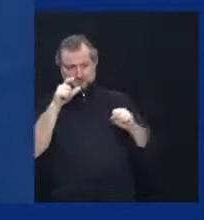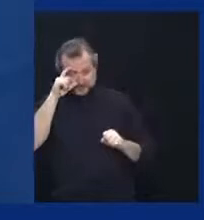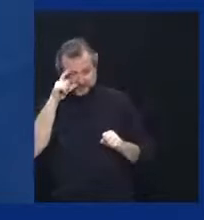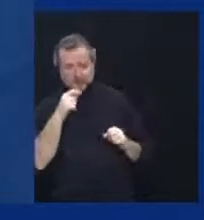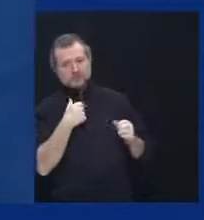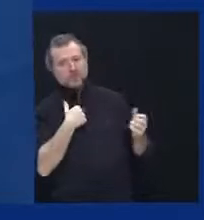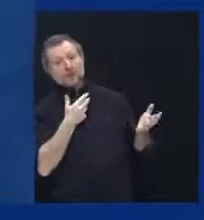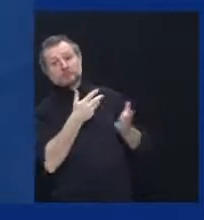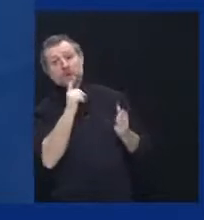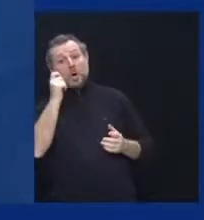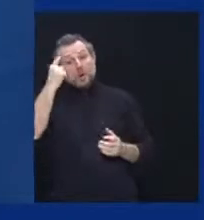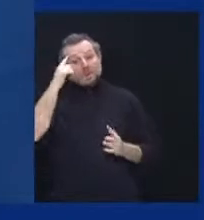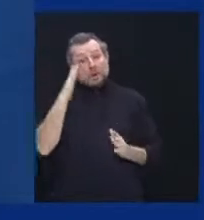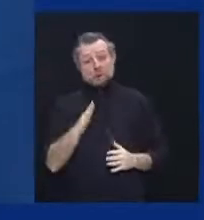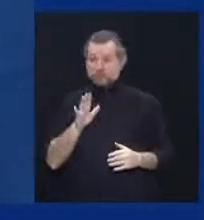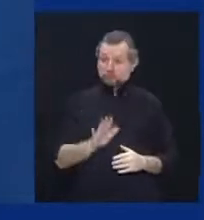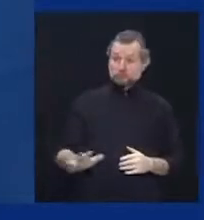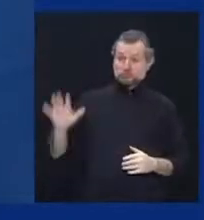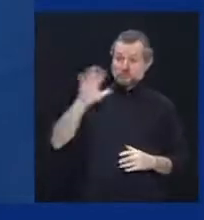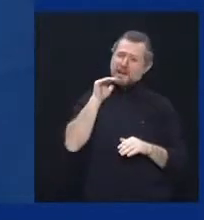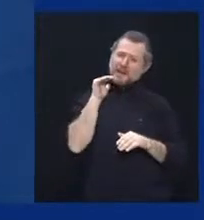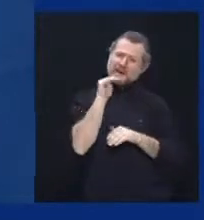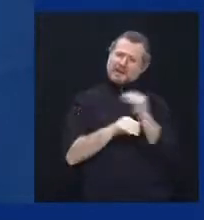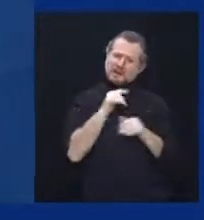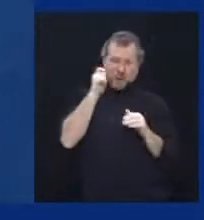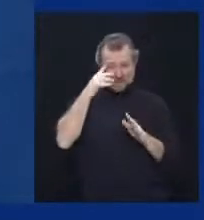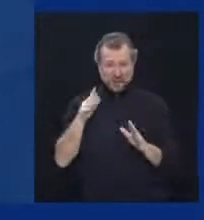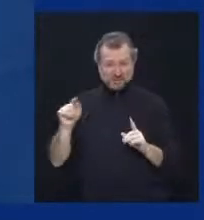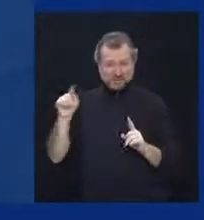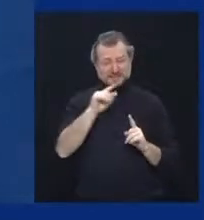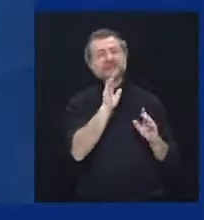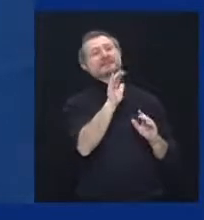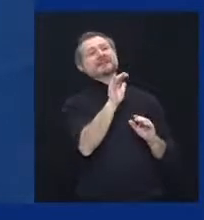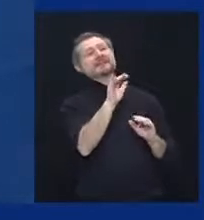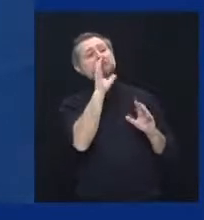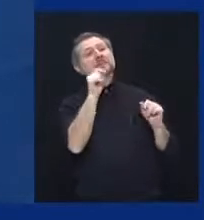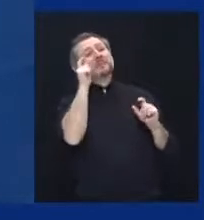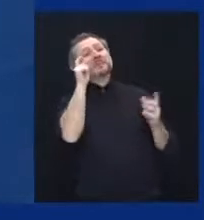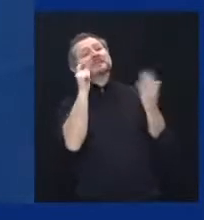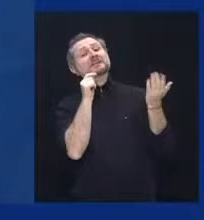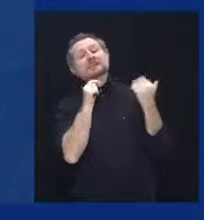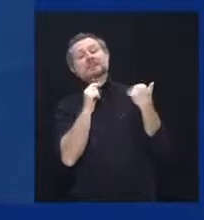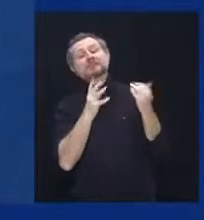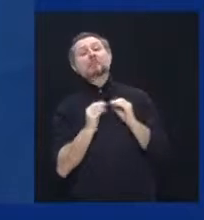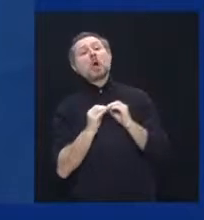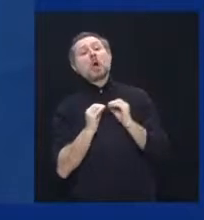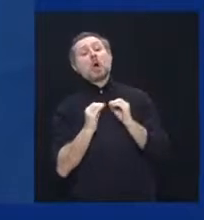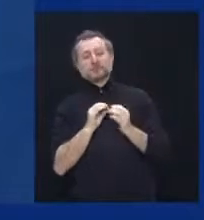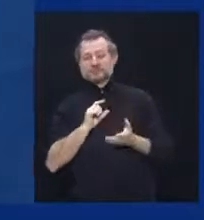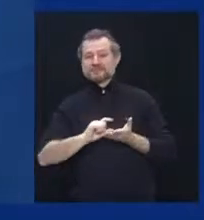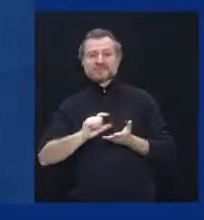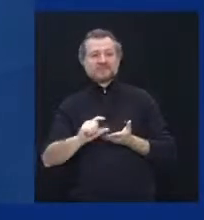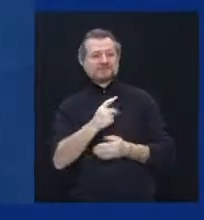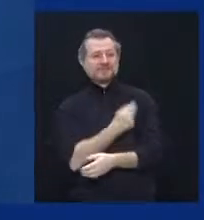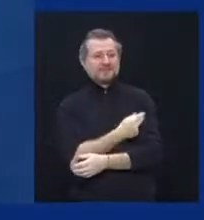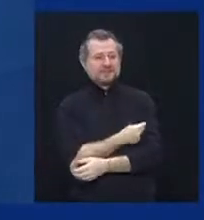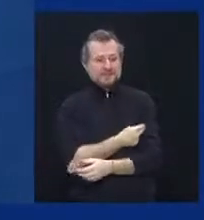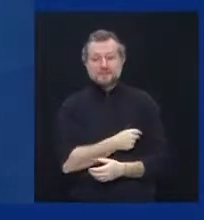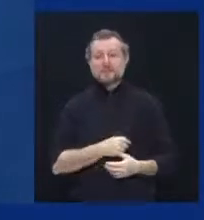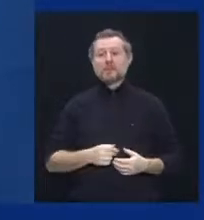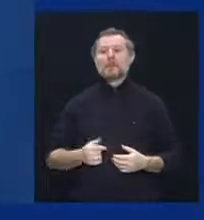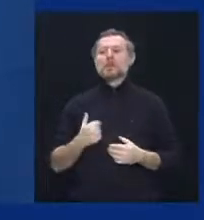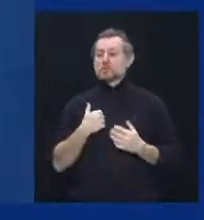federal government for months to give us an allocation of what we're going to get in the next